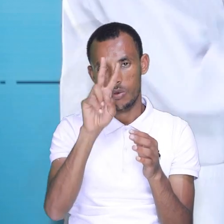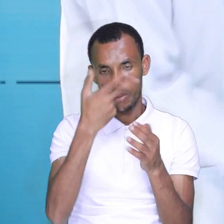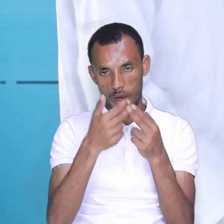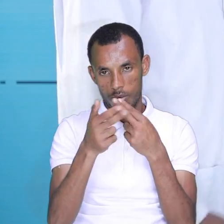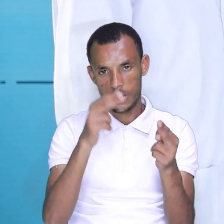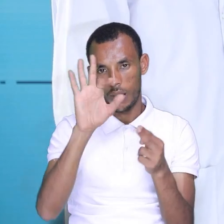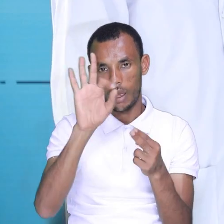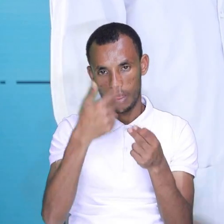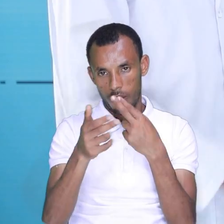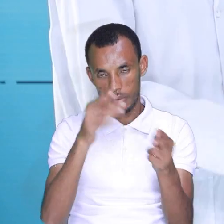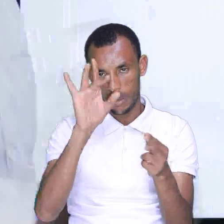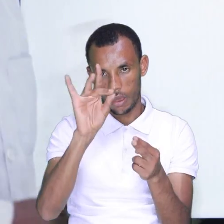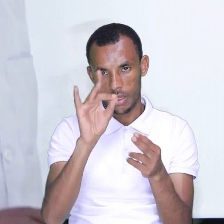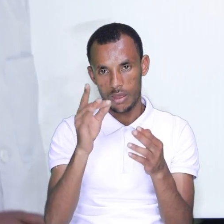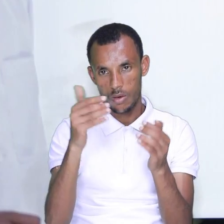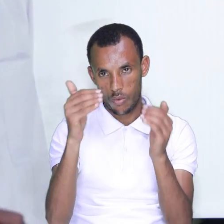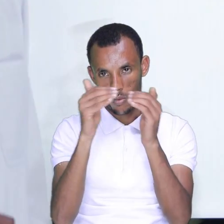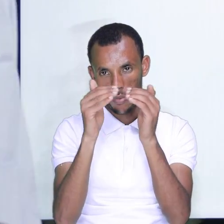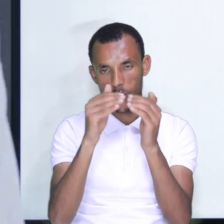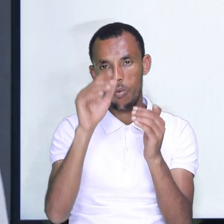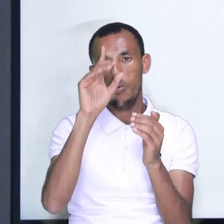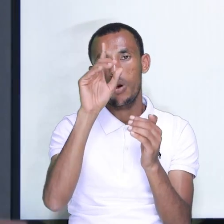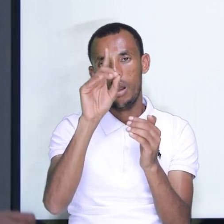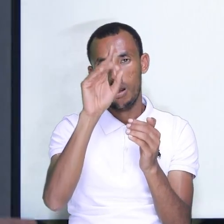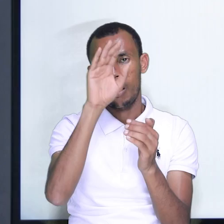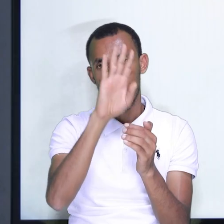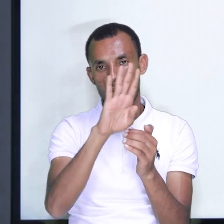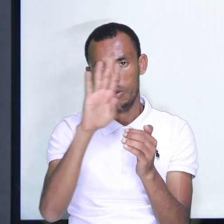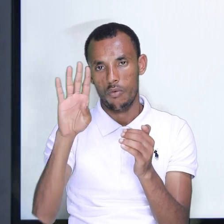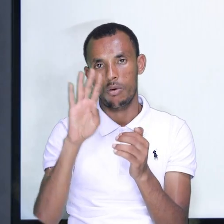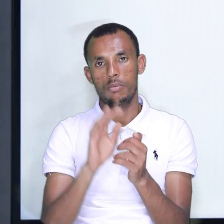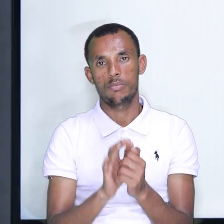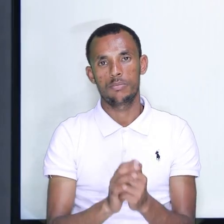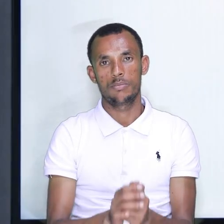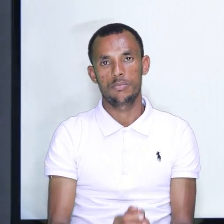times 9 times 8, it gives a value to be 144.